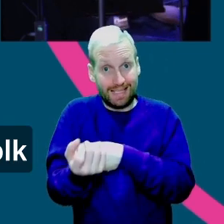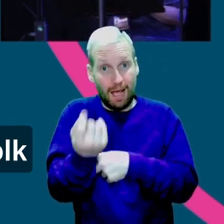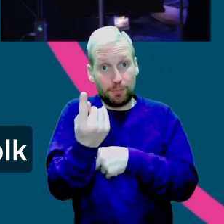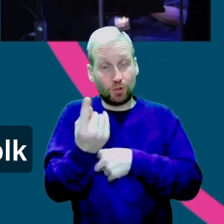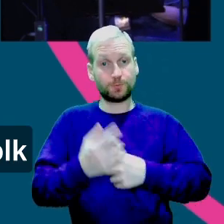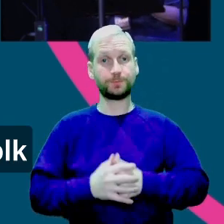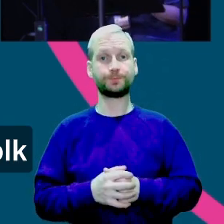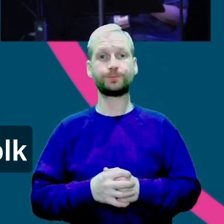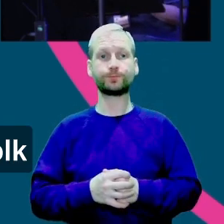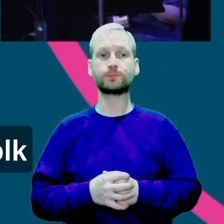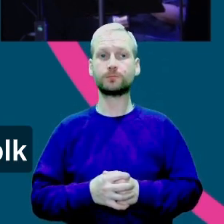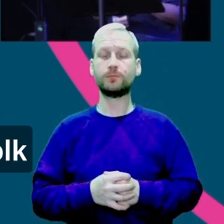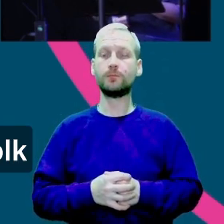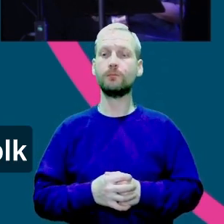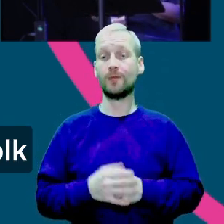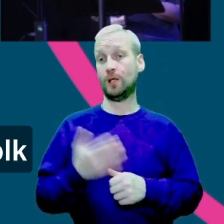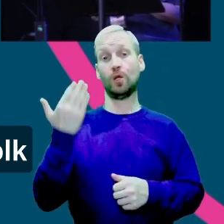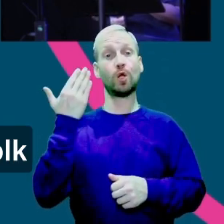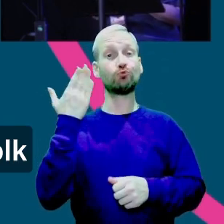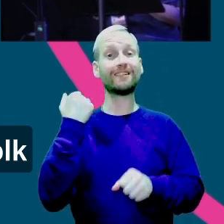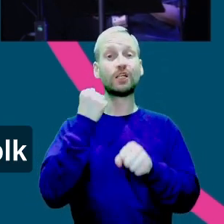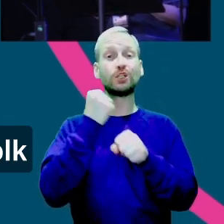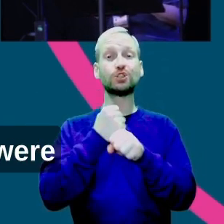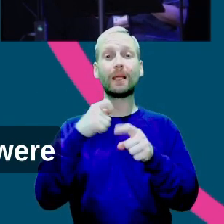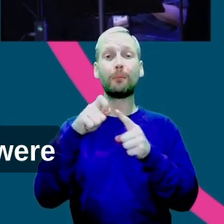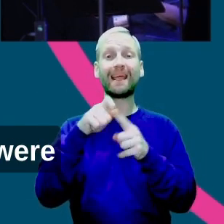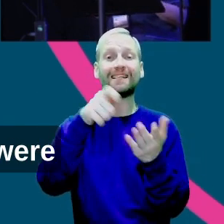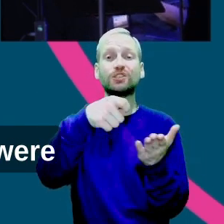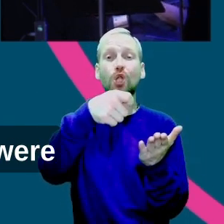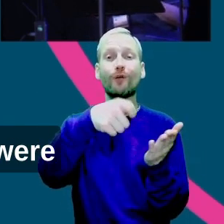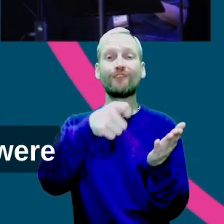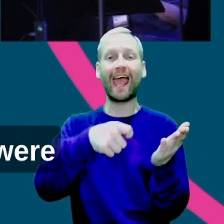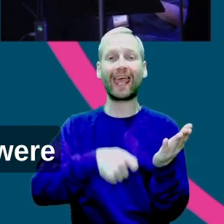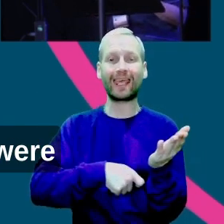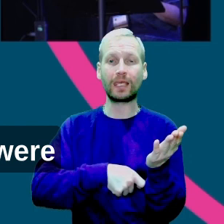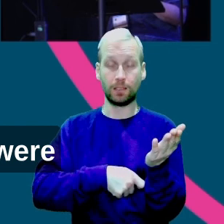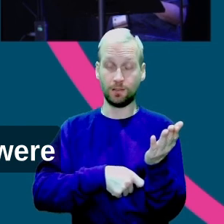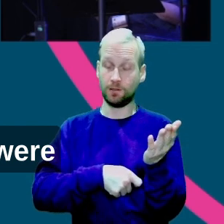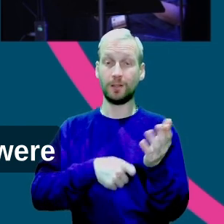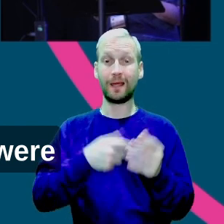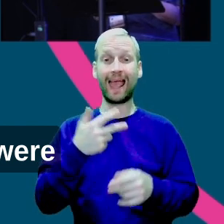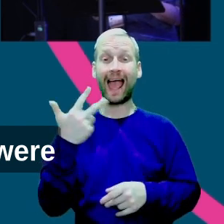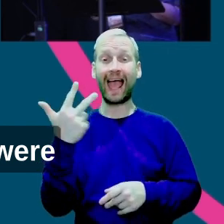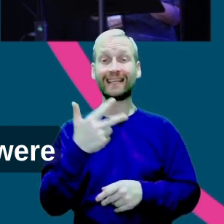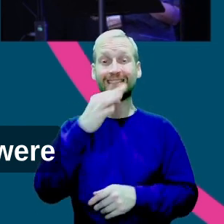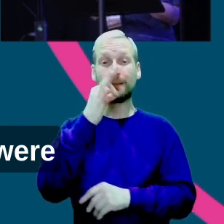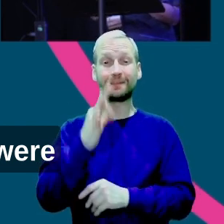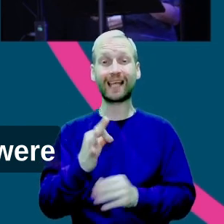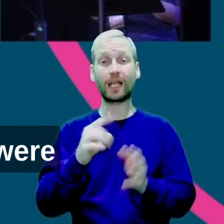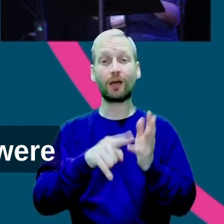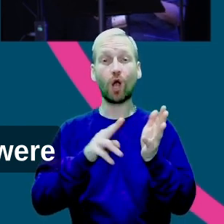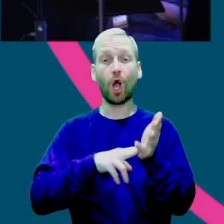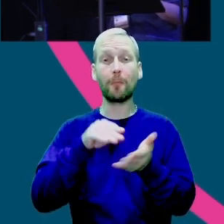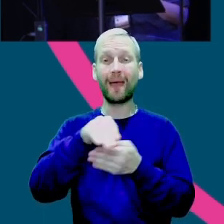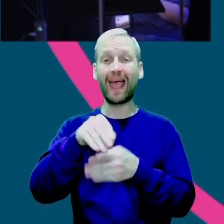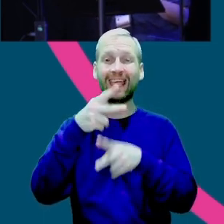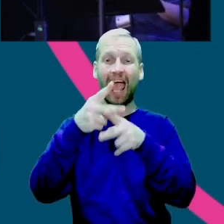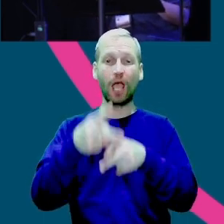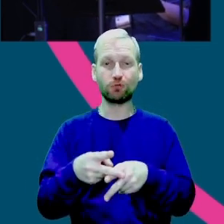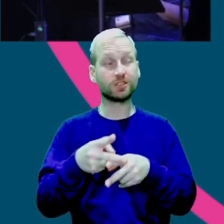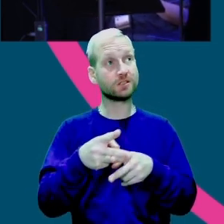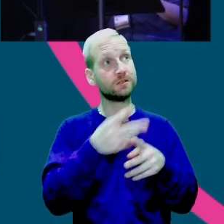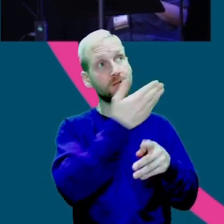The outcome of a recent GP survey across Norfolk and Waveney identified that 18% of unpaid carers were